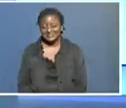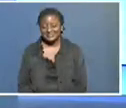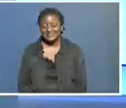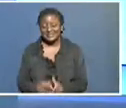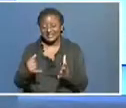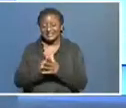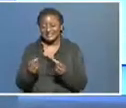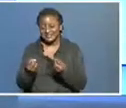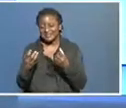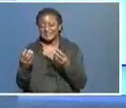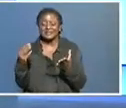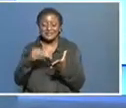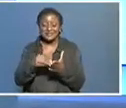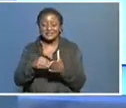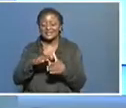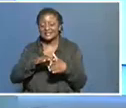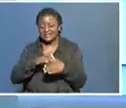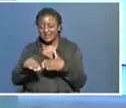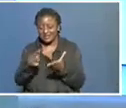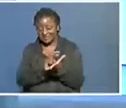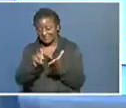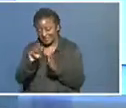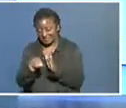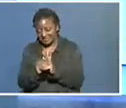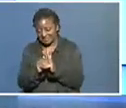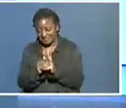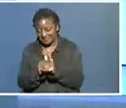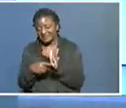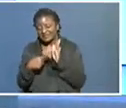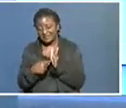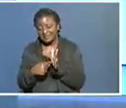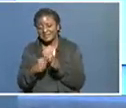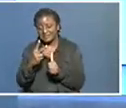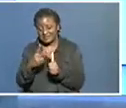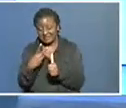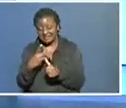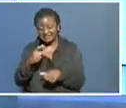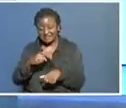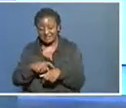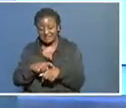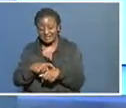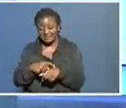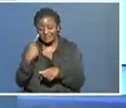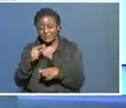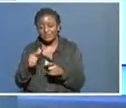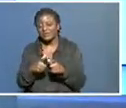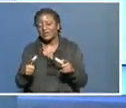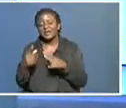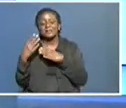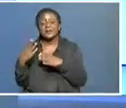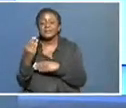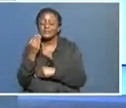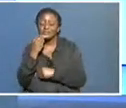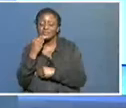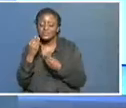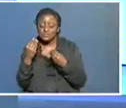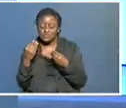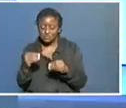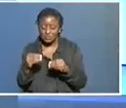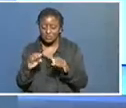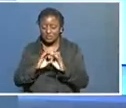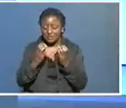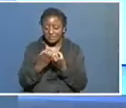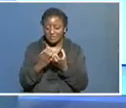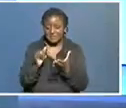It's a multi-million dollar investment, marking the second time around for a Grand Bahama food store chain that's banking